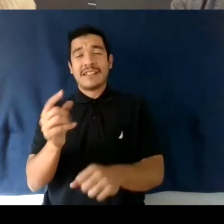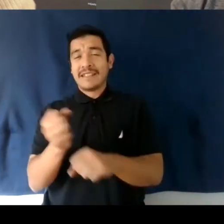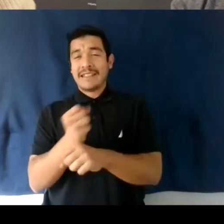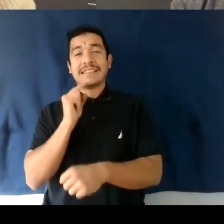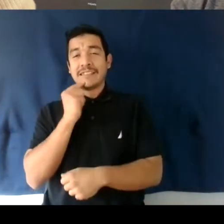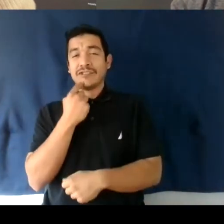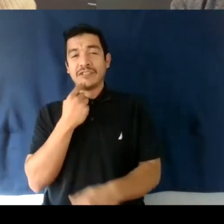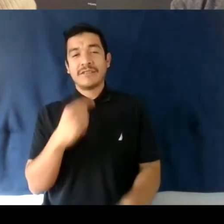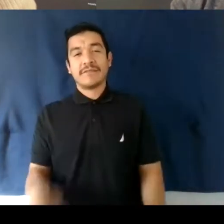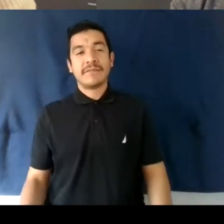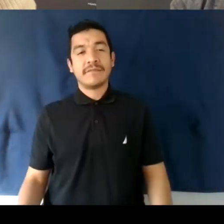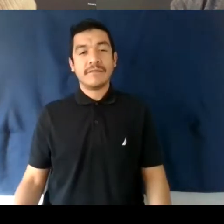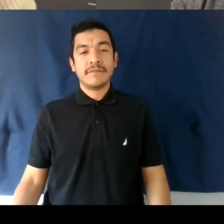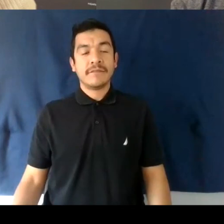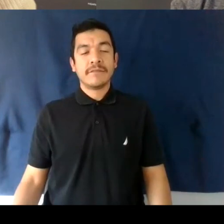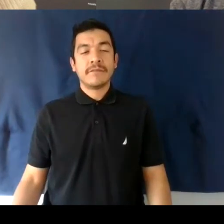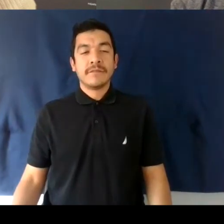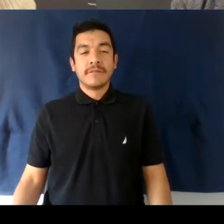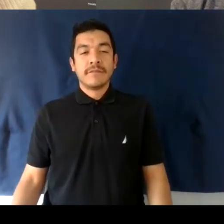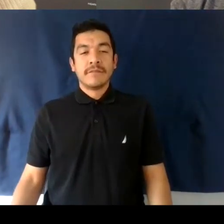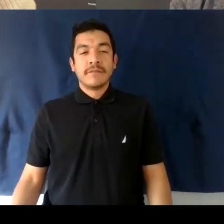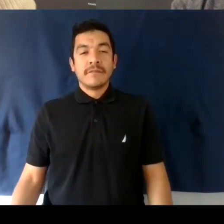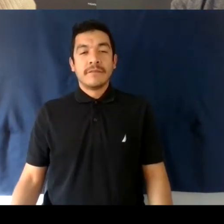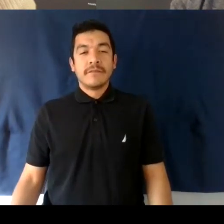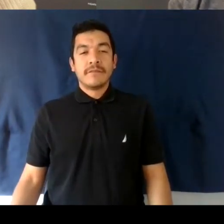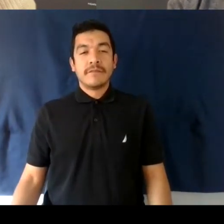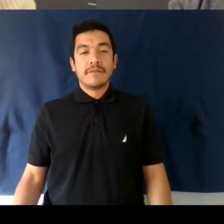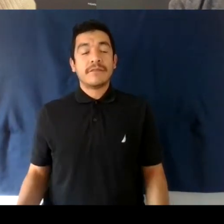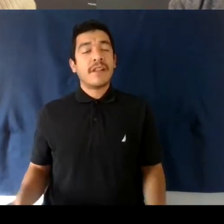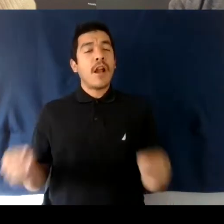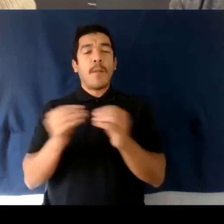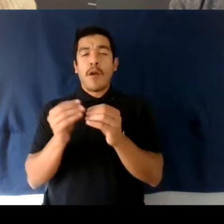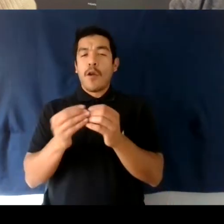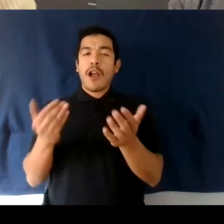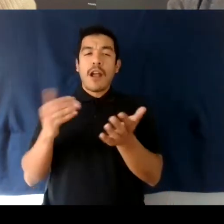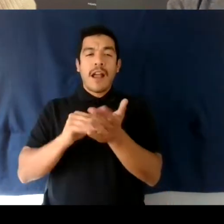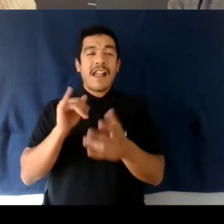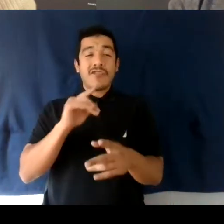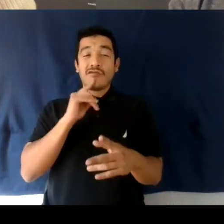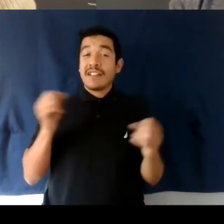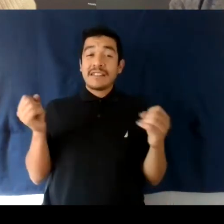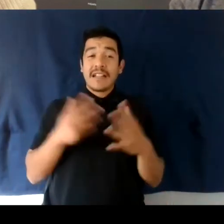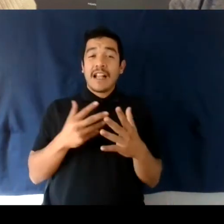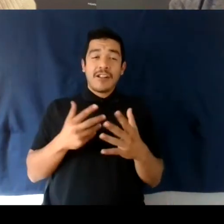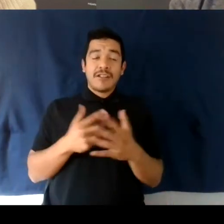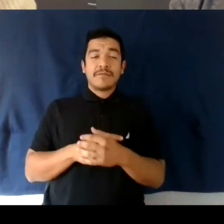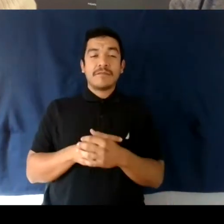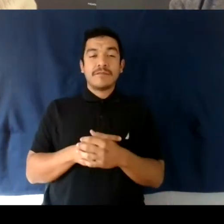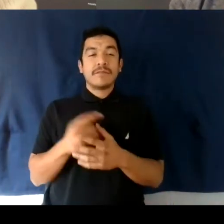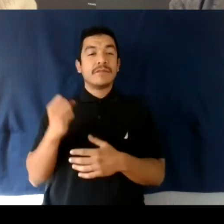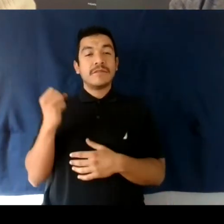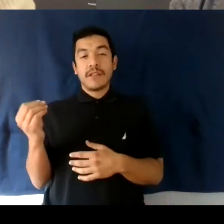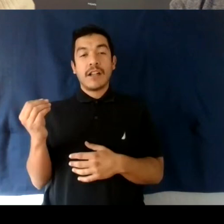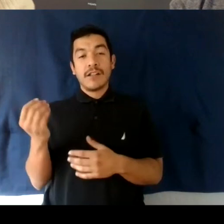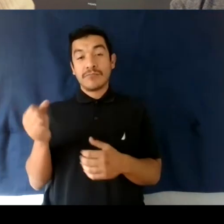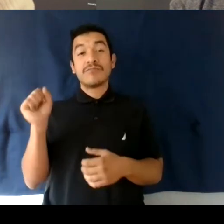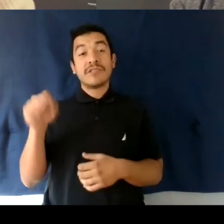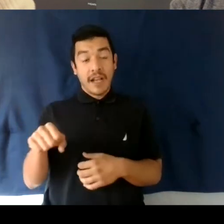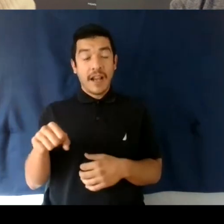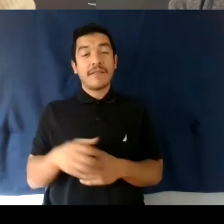really, heightened even more again, which is, kind of frightening. So